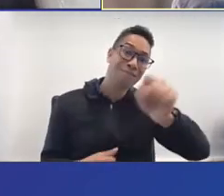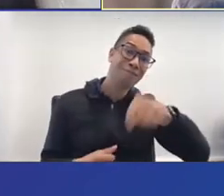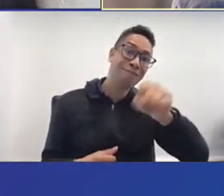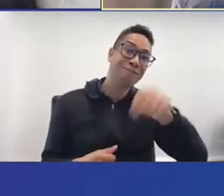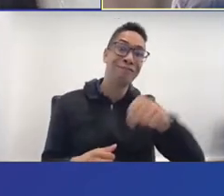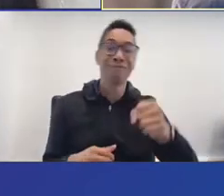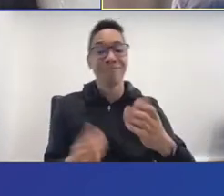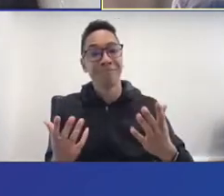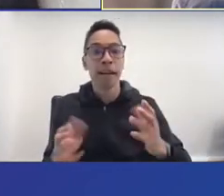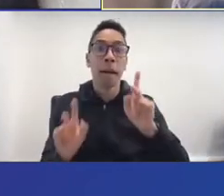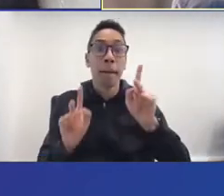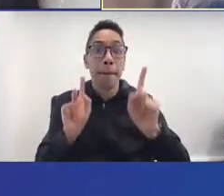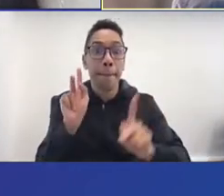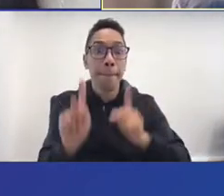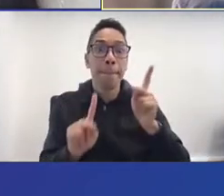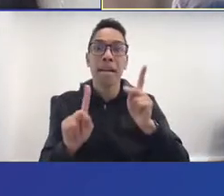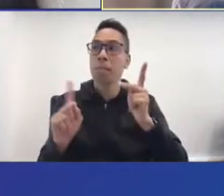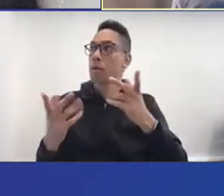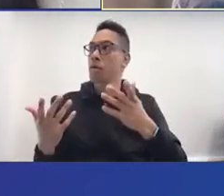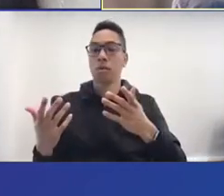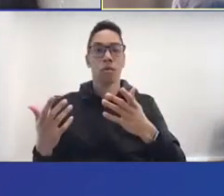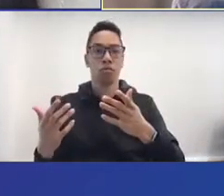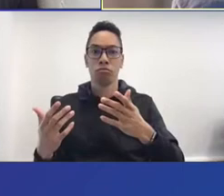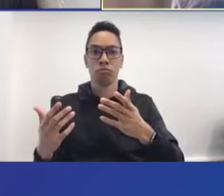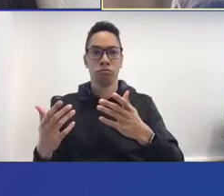people who take to stage,